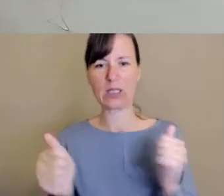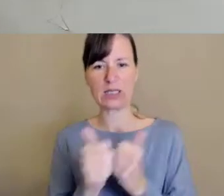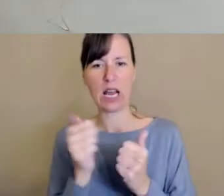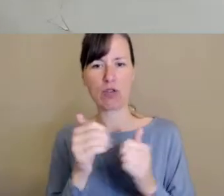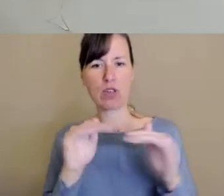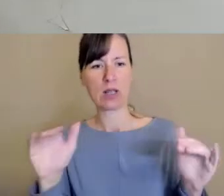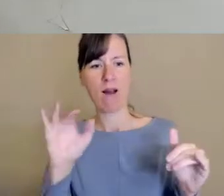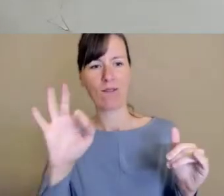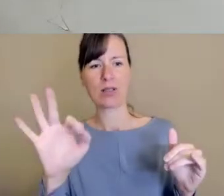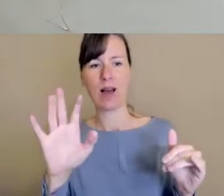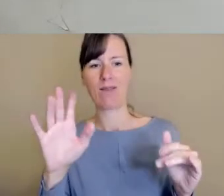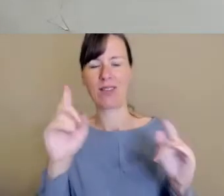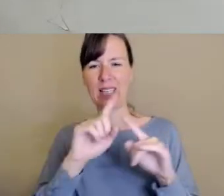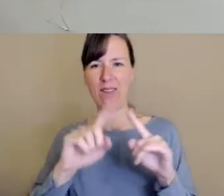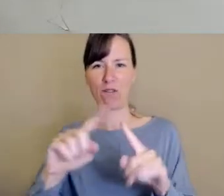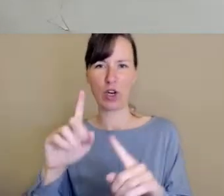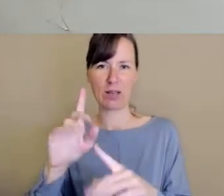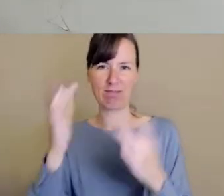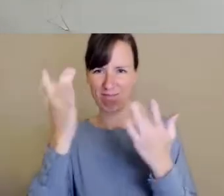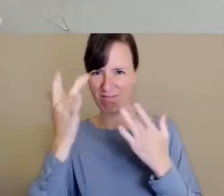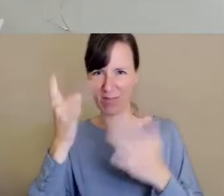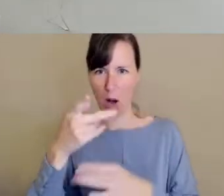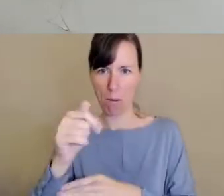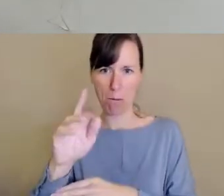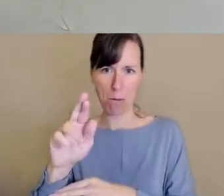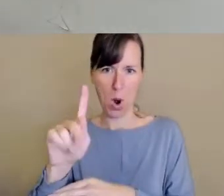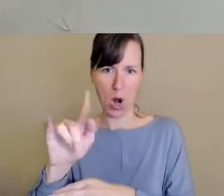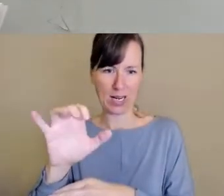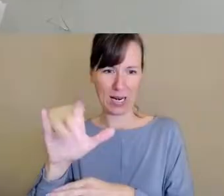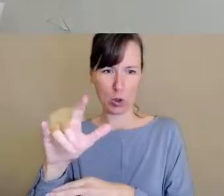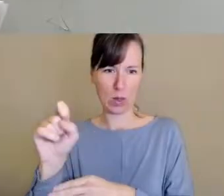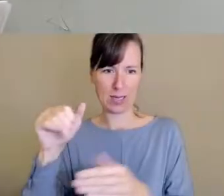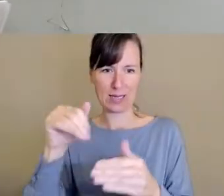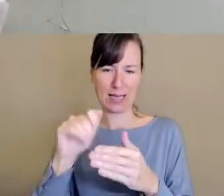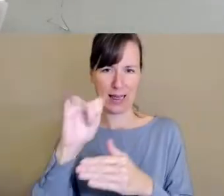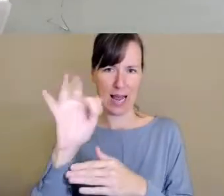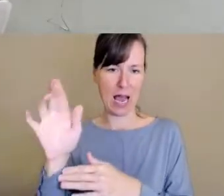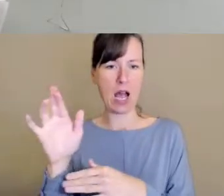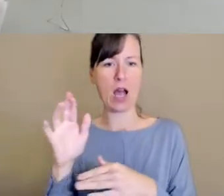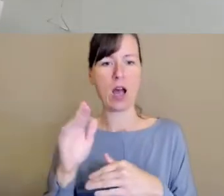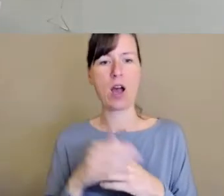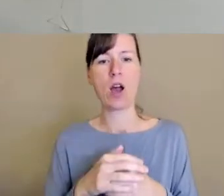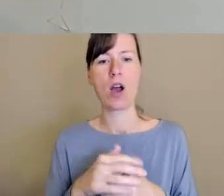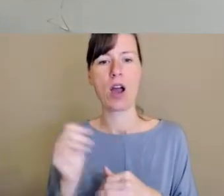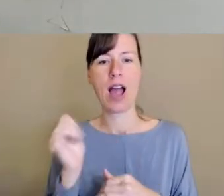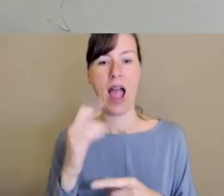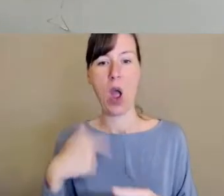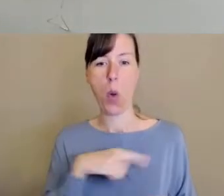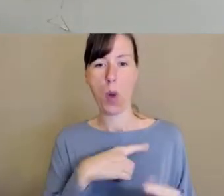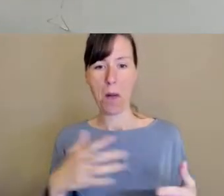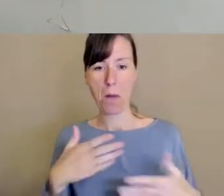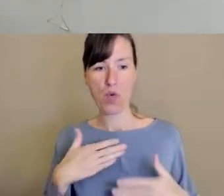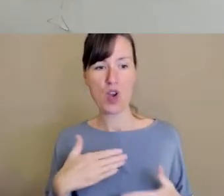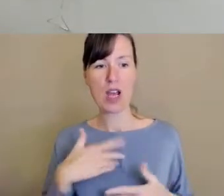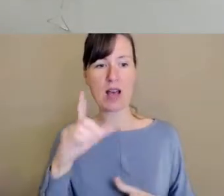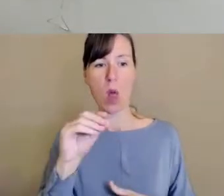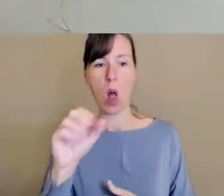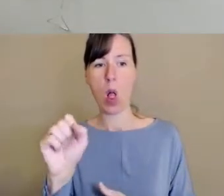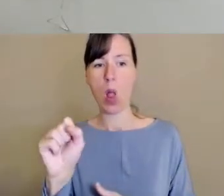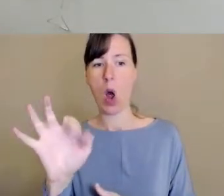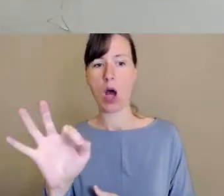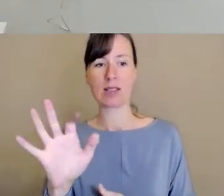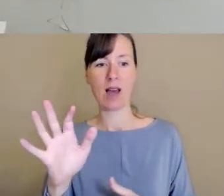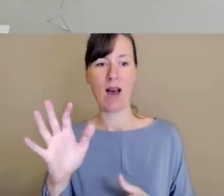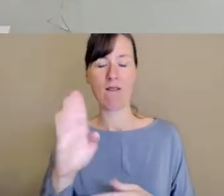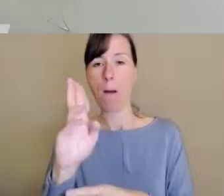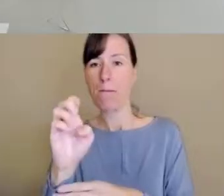pollutants. So the reason I bring that up is it's important that this space remain undeveloped, that it